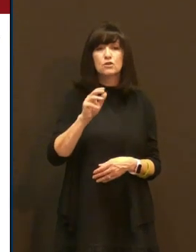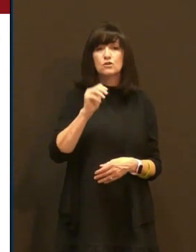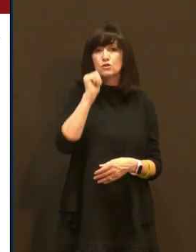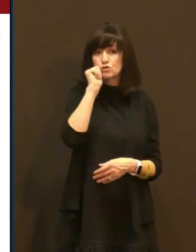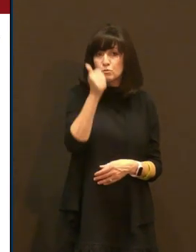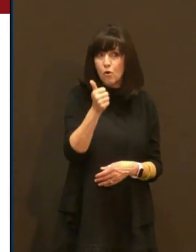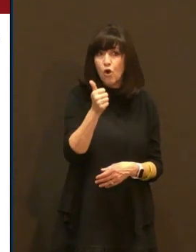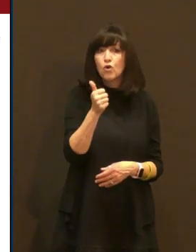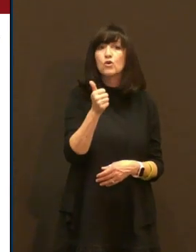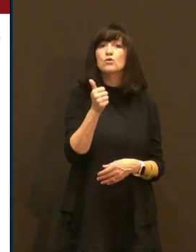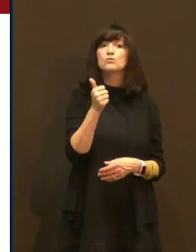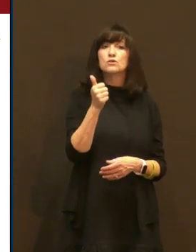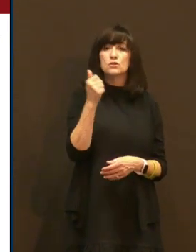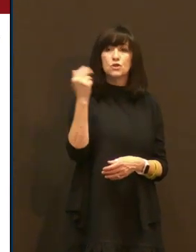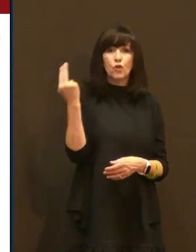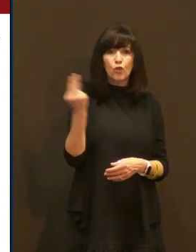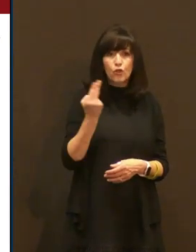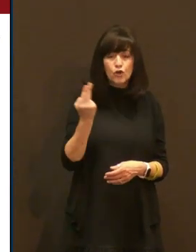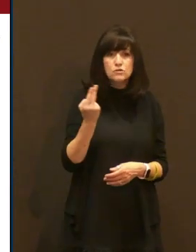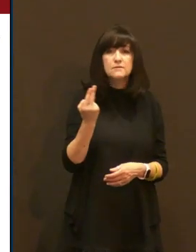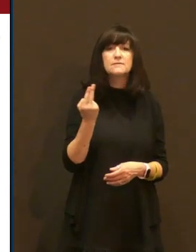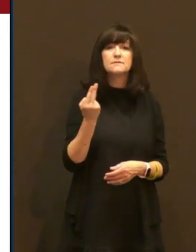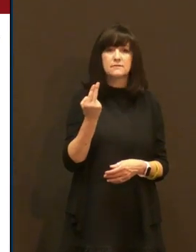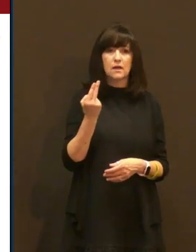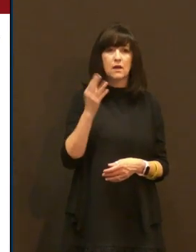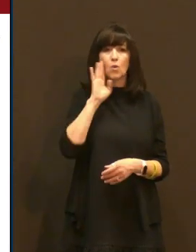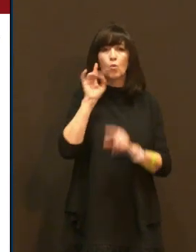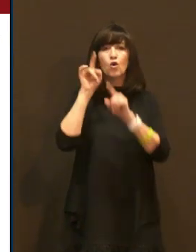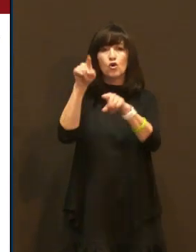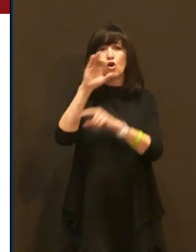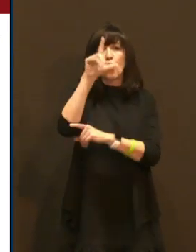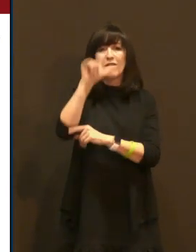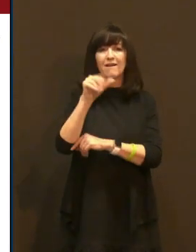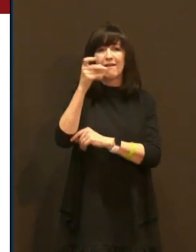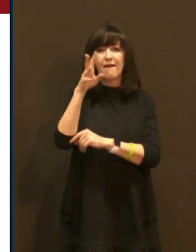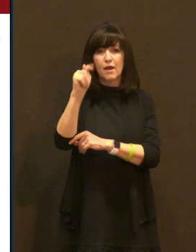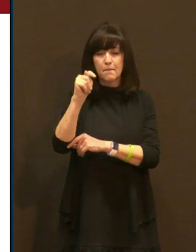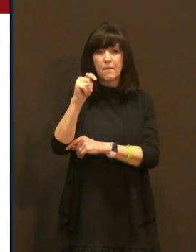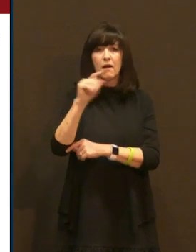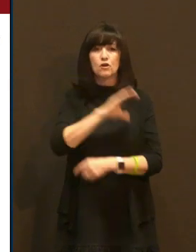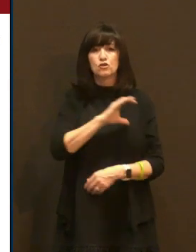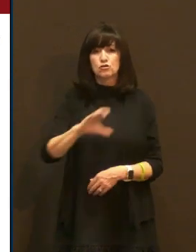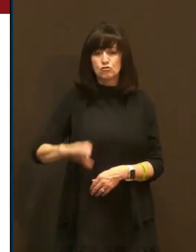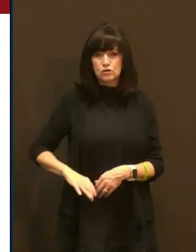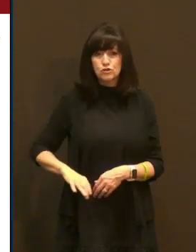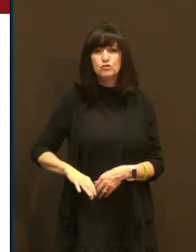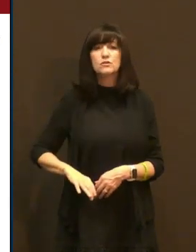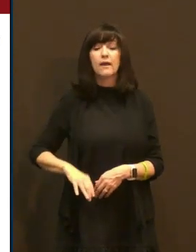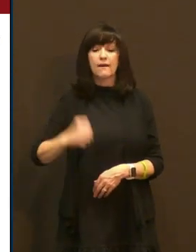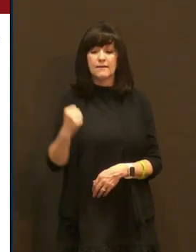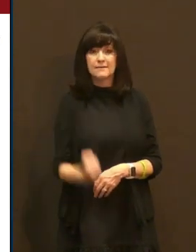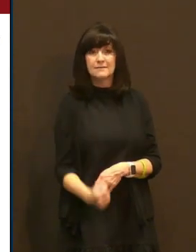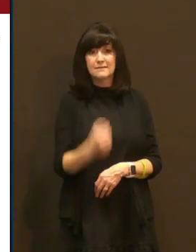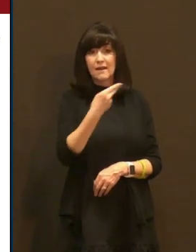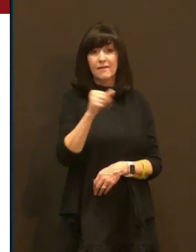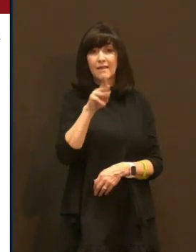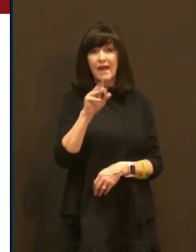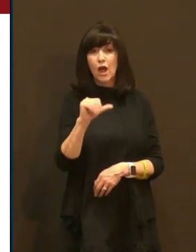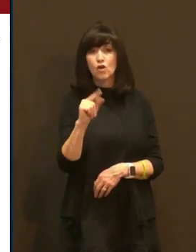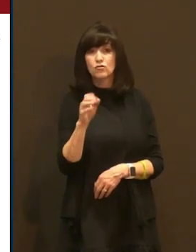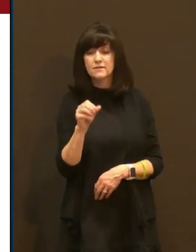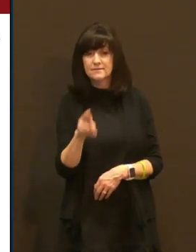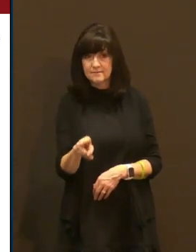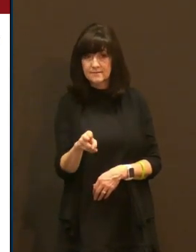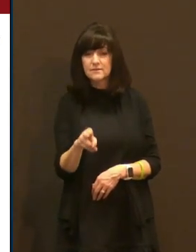Thursday we'll be in Claymont again with Christiana. Harrington will be a drive-through event that the state's sponsoring, and